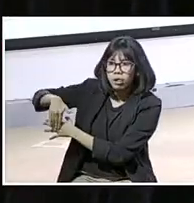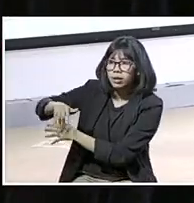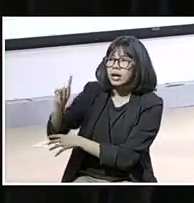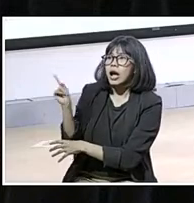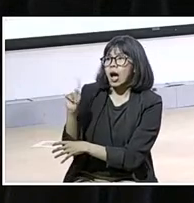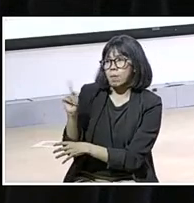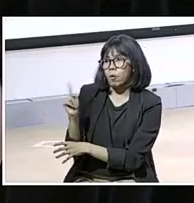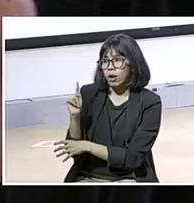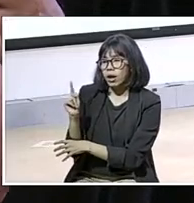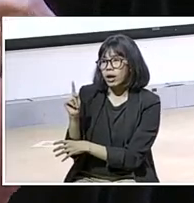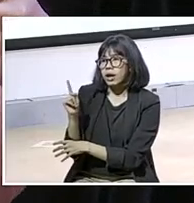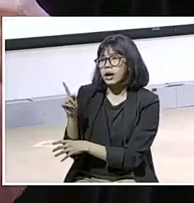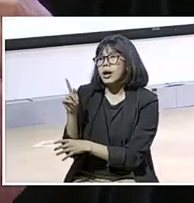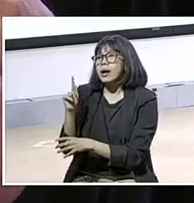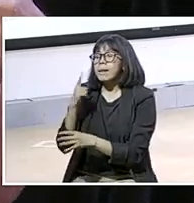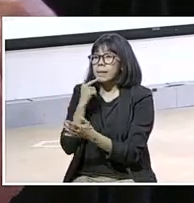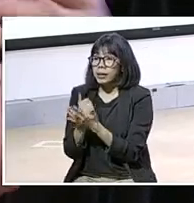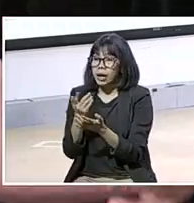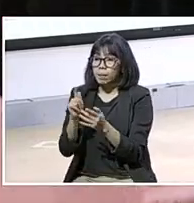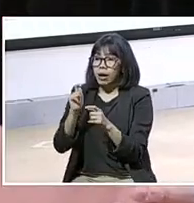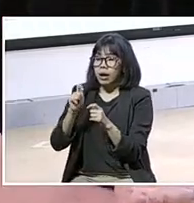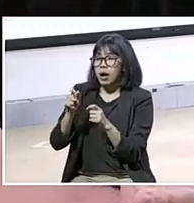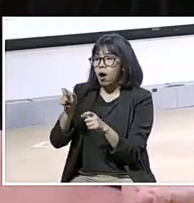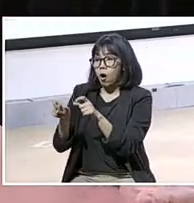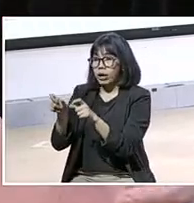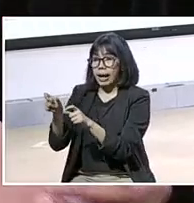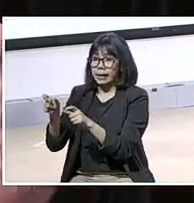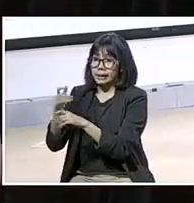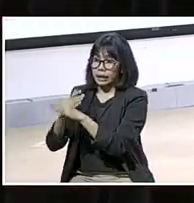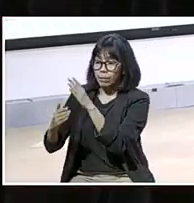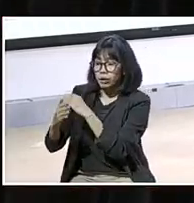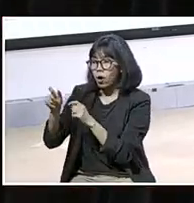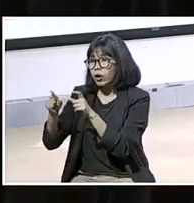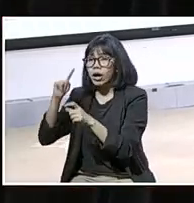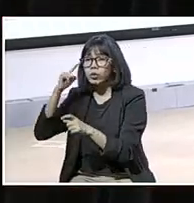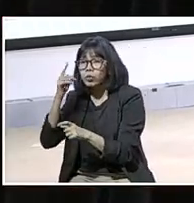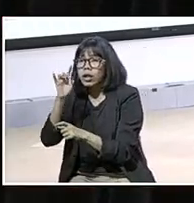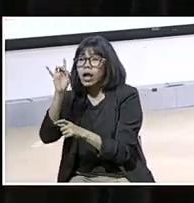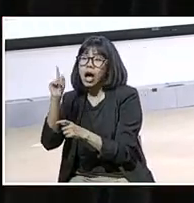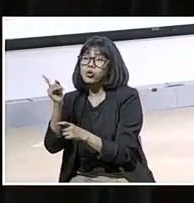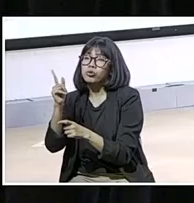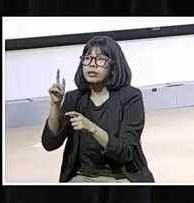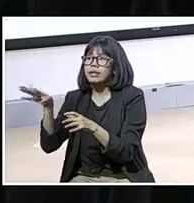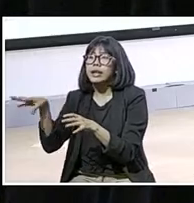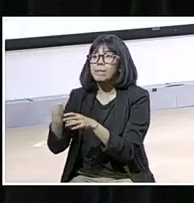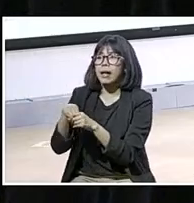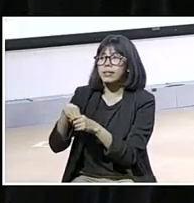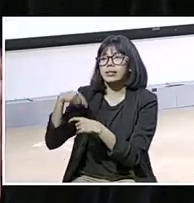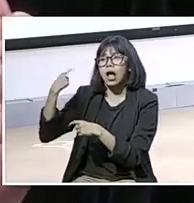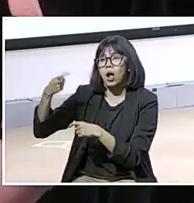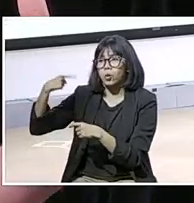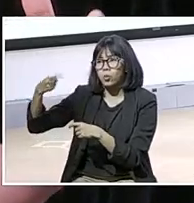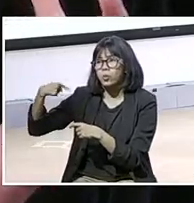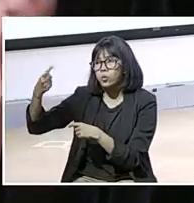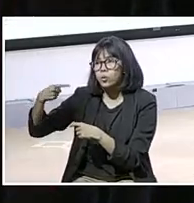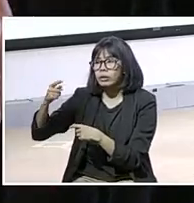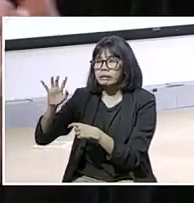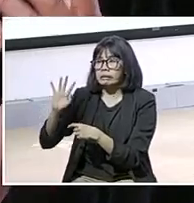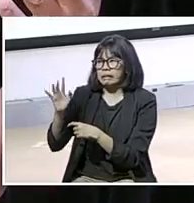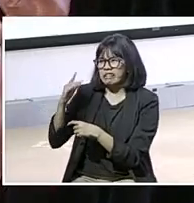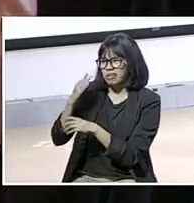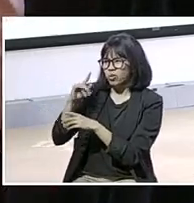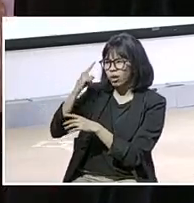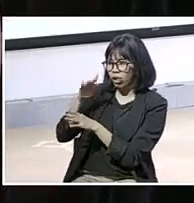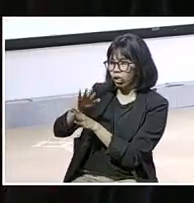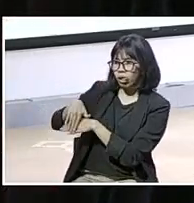we can create things, we can participate in things, but you creating that organization and allowing it to